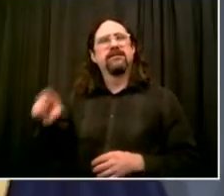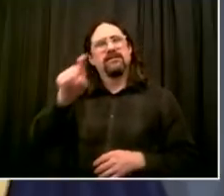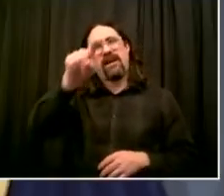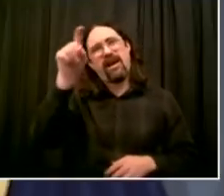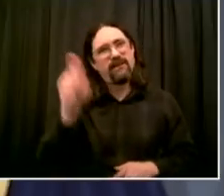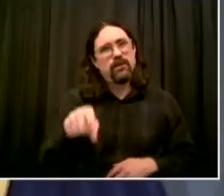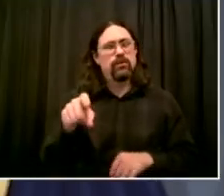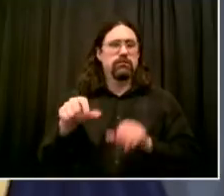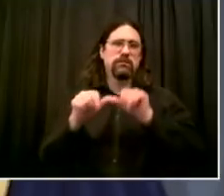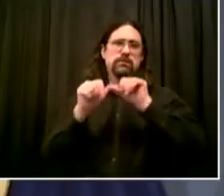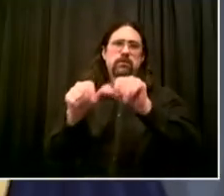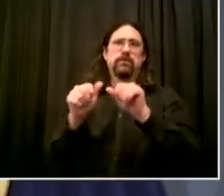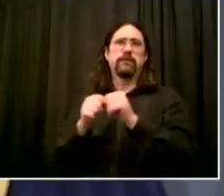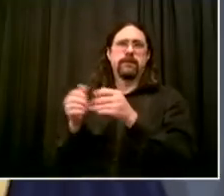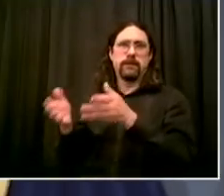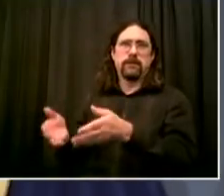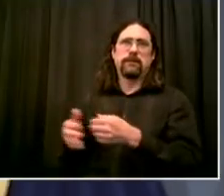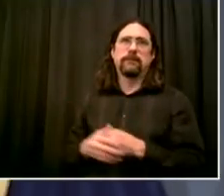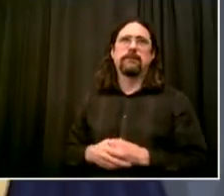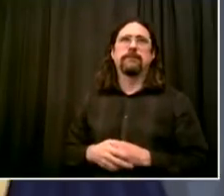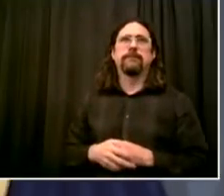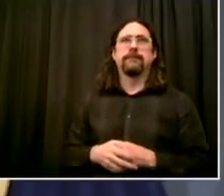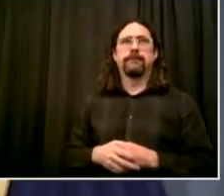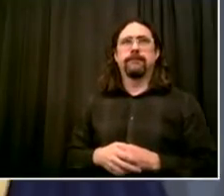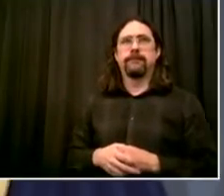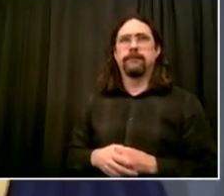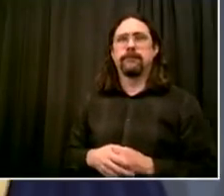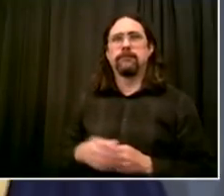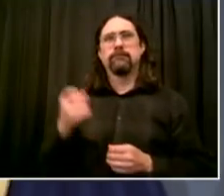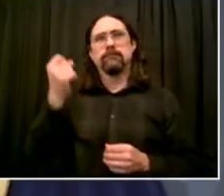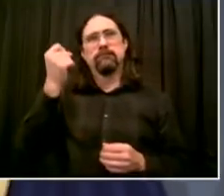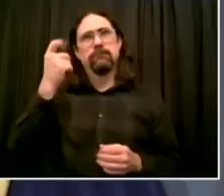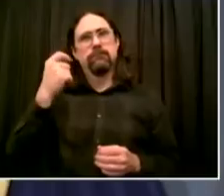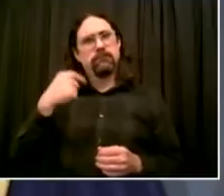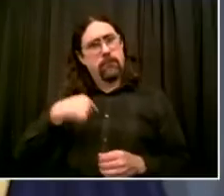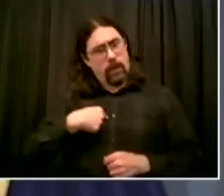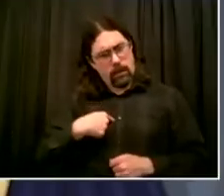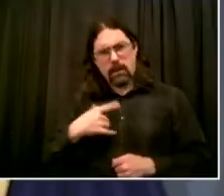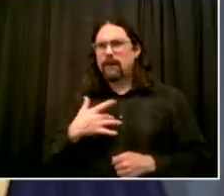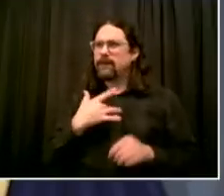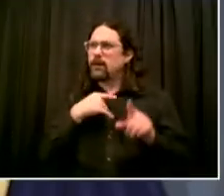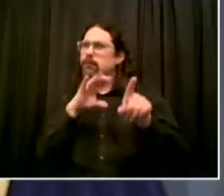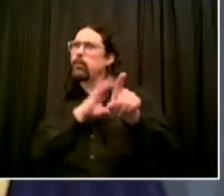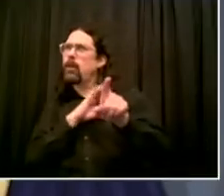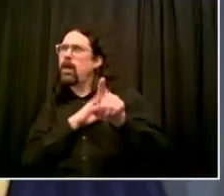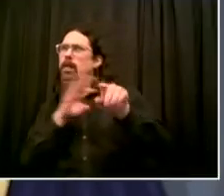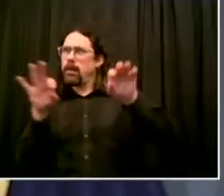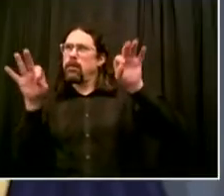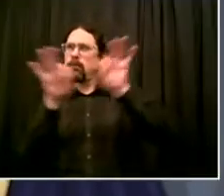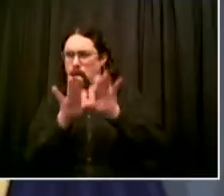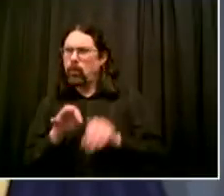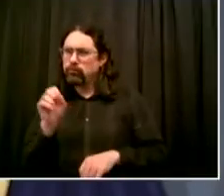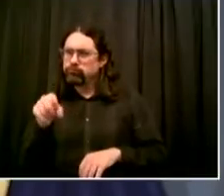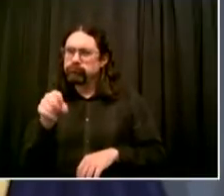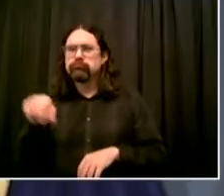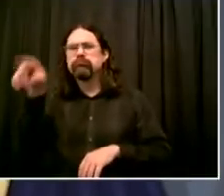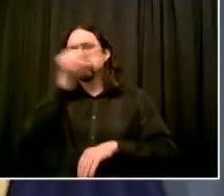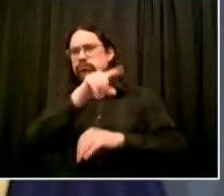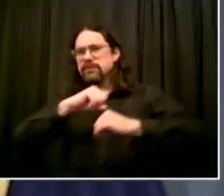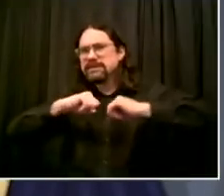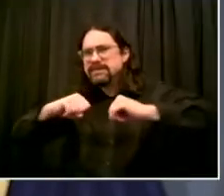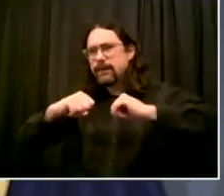for police to play in keeping us safe, and that we need to do that through a neighborhood policing